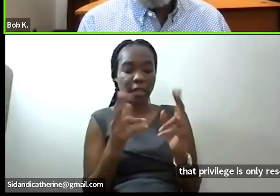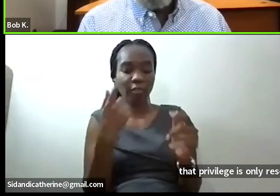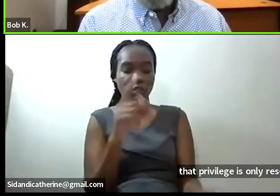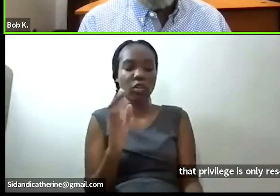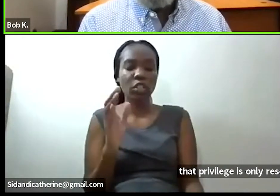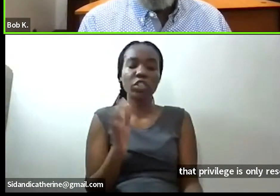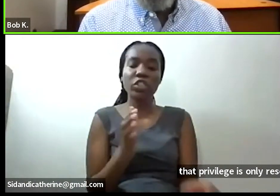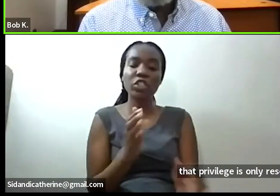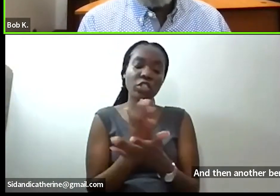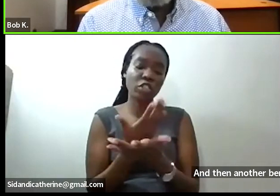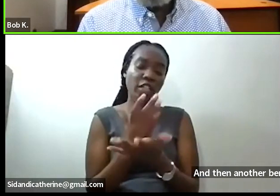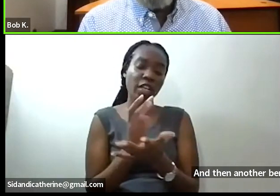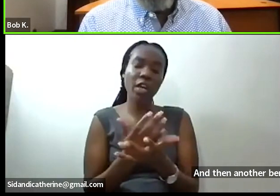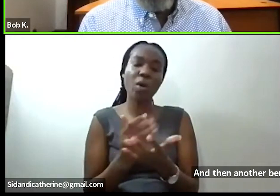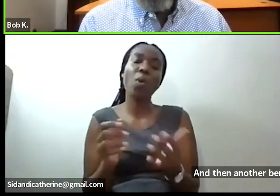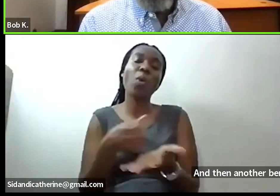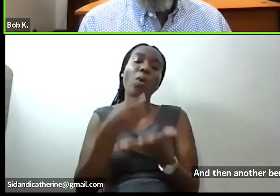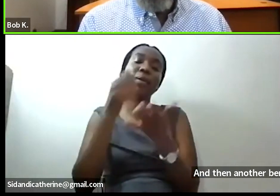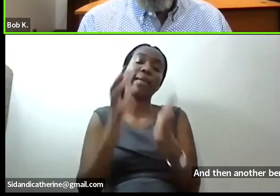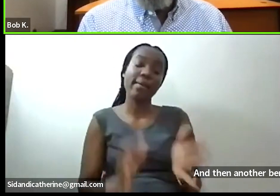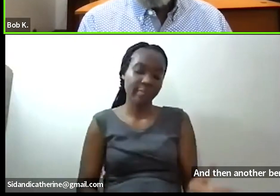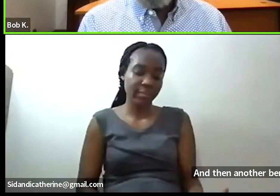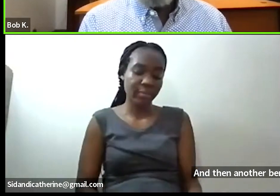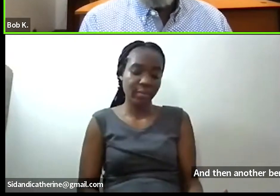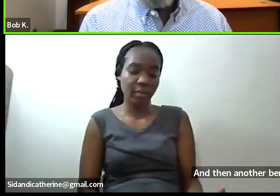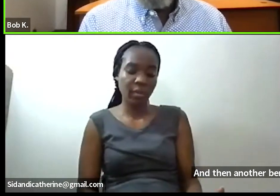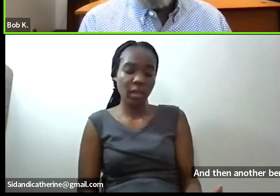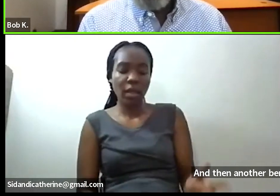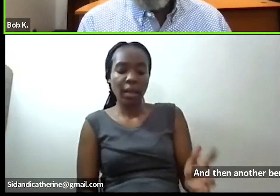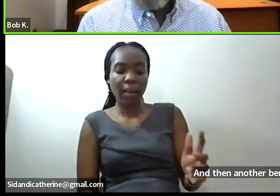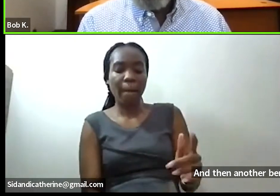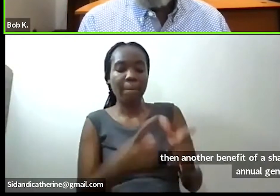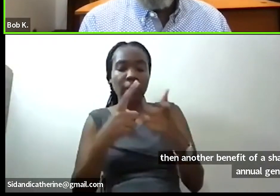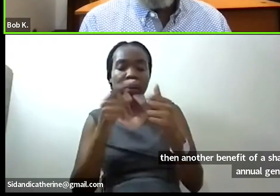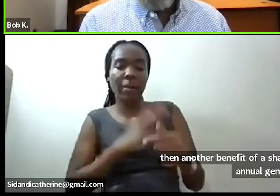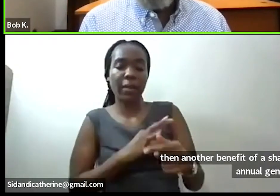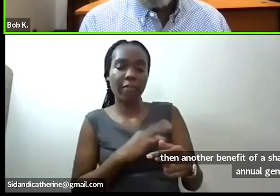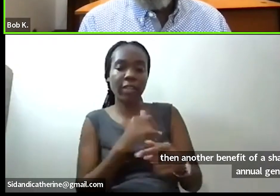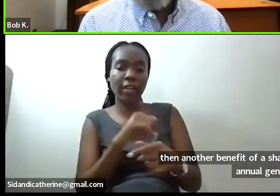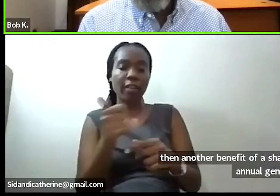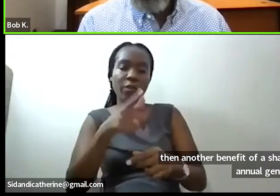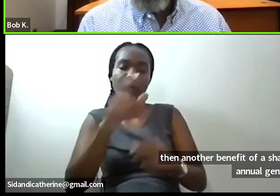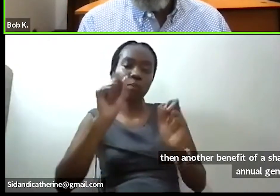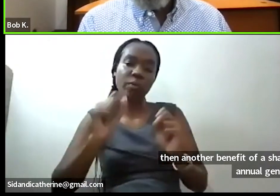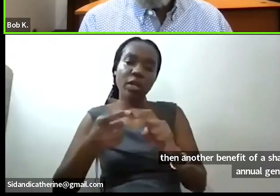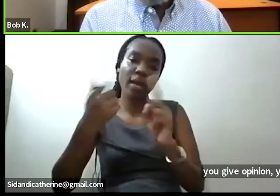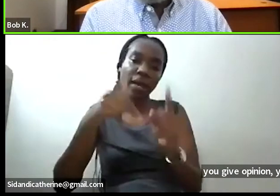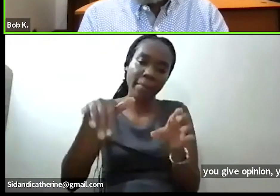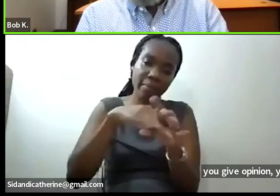that you attend the annual general meetings. You give opinion, you're allowed to give opinions,